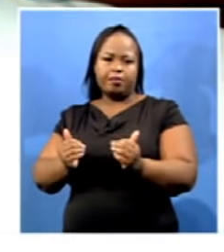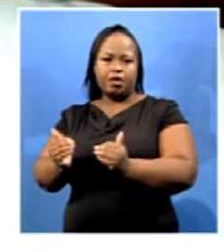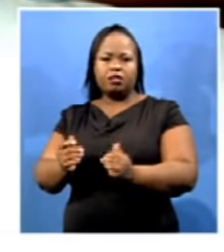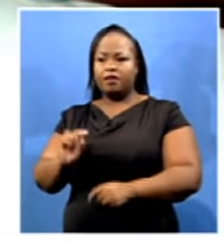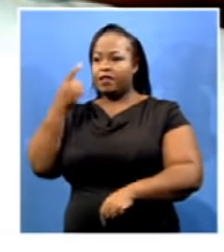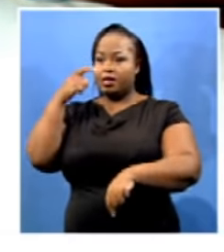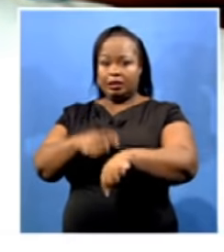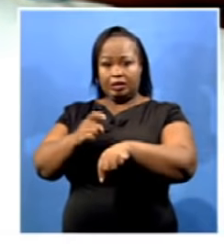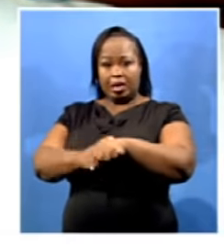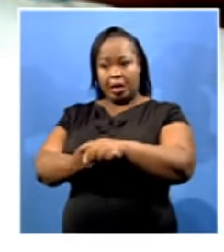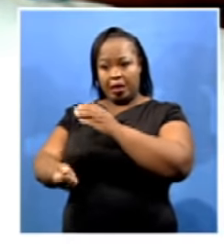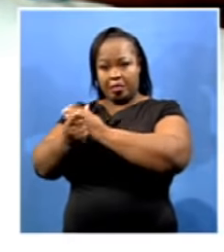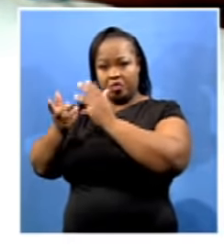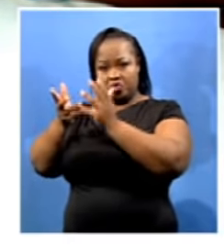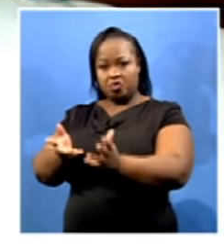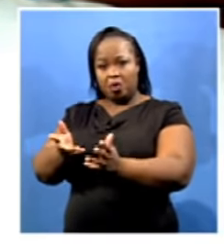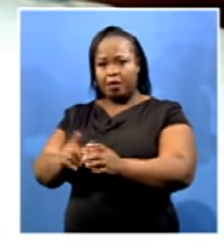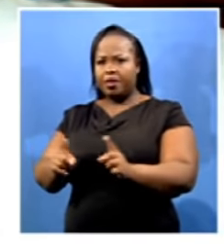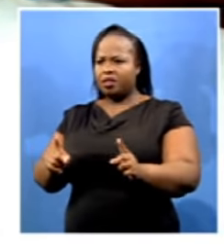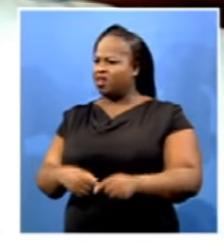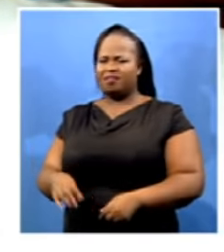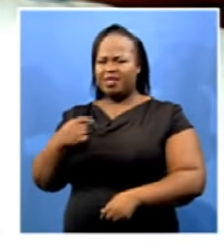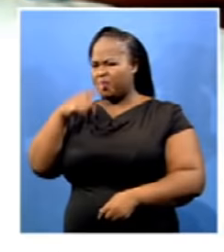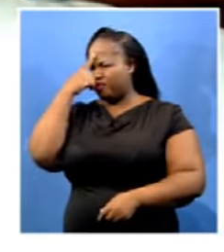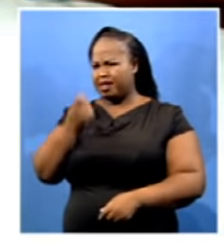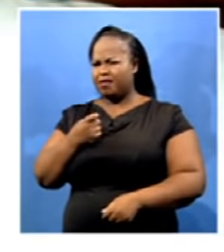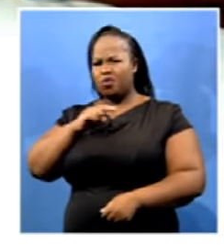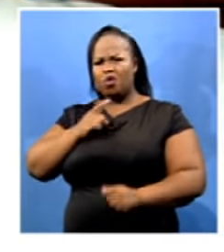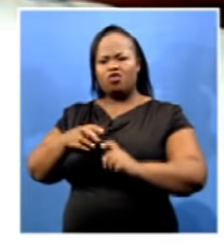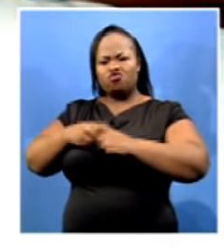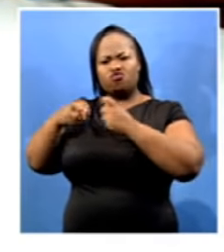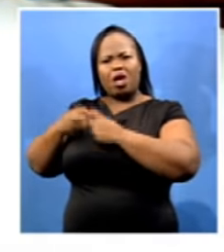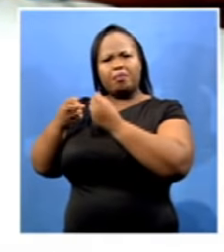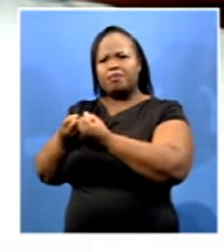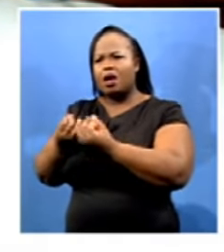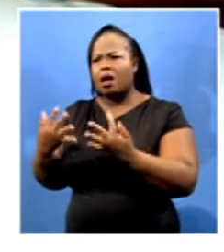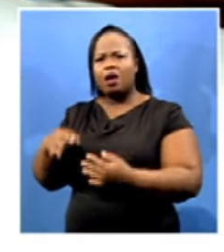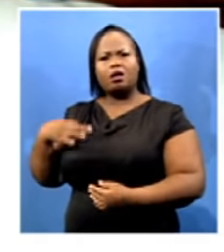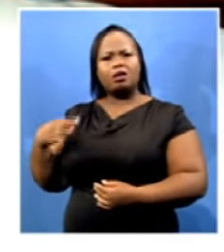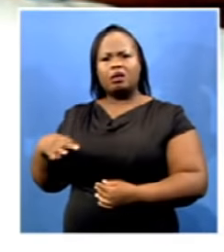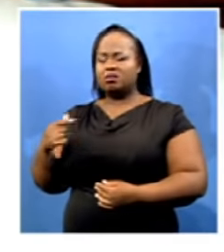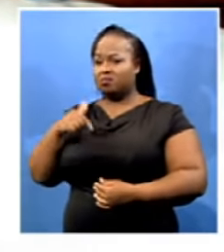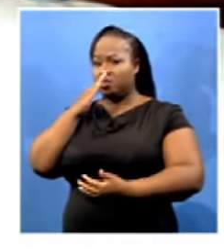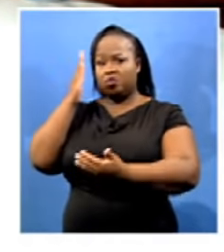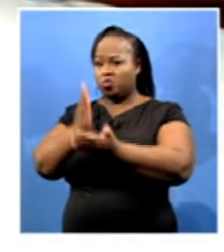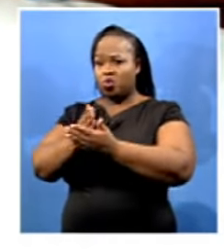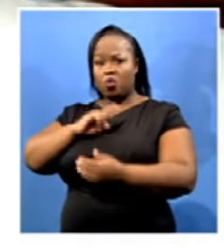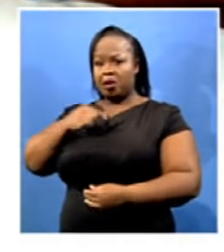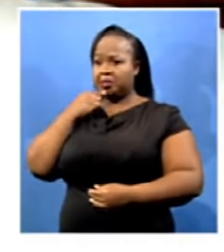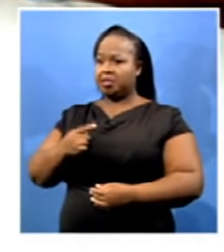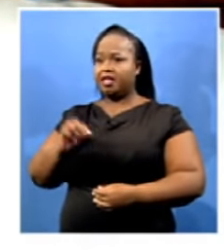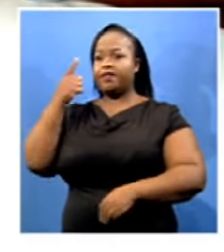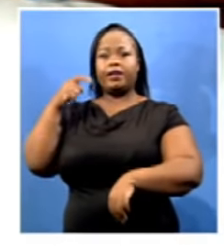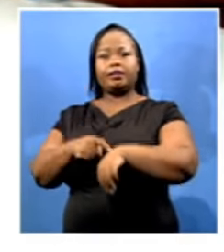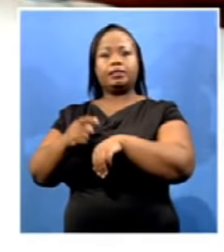first-time offender, which he can't be a first-time offender because he raped multiple girls. So I'm not quite sure where the first-time offender comes